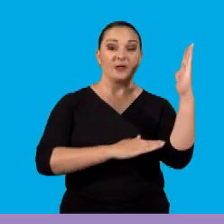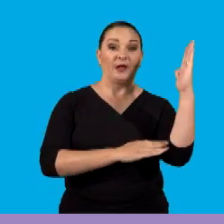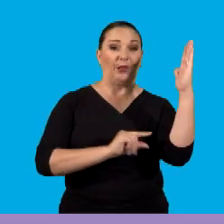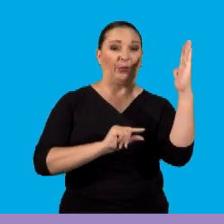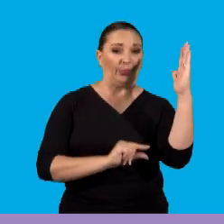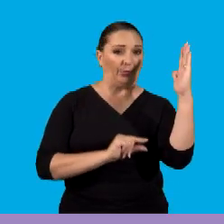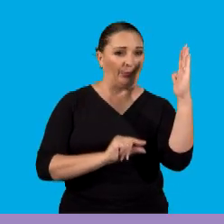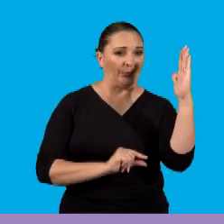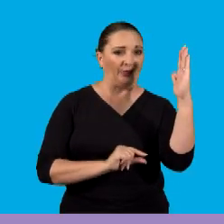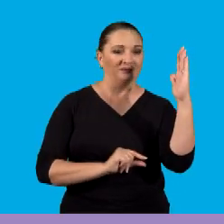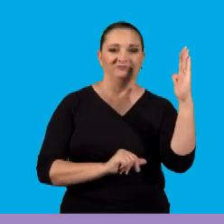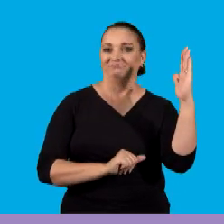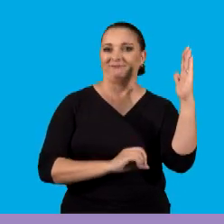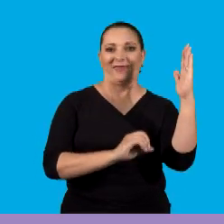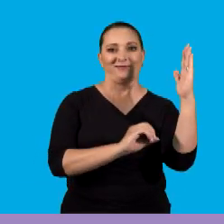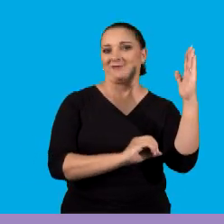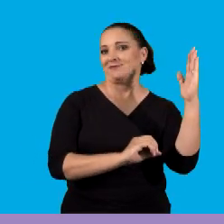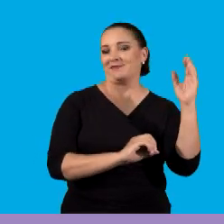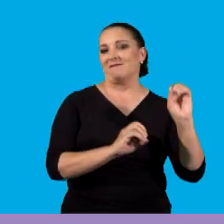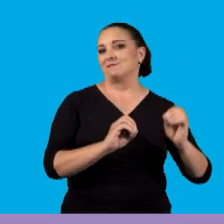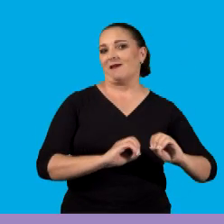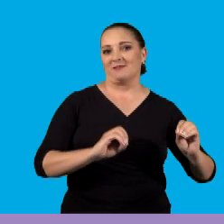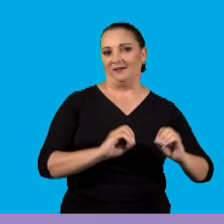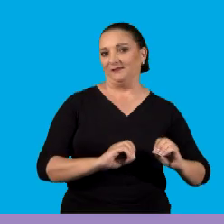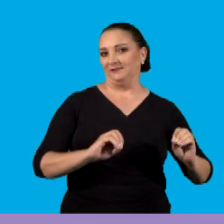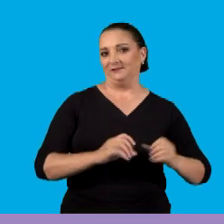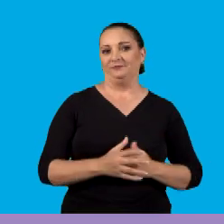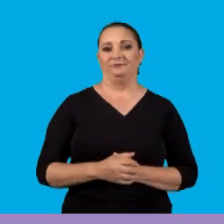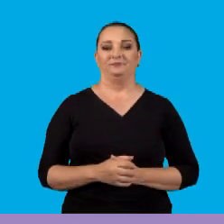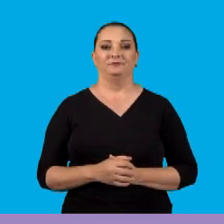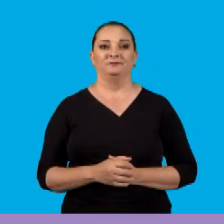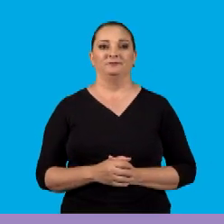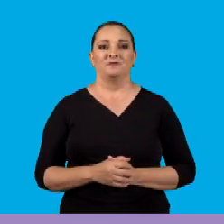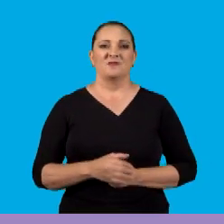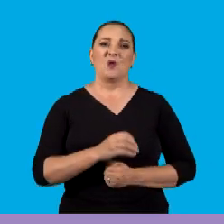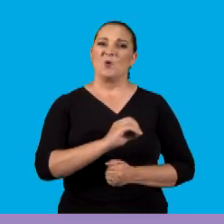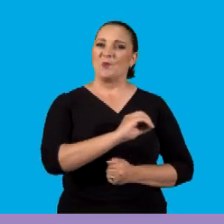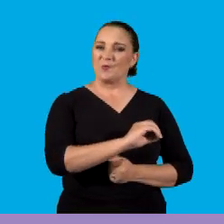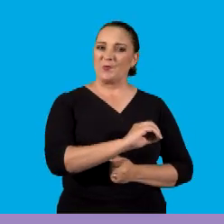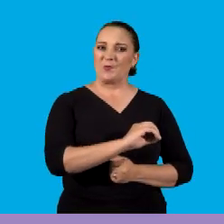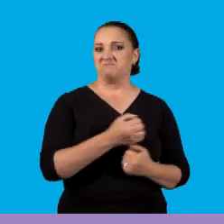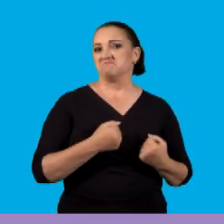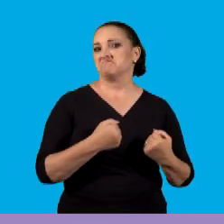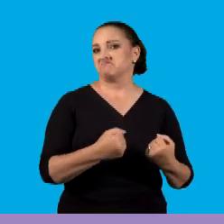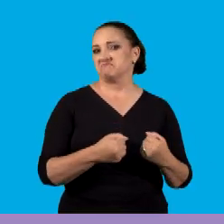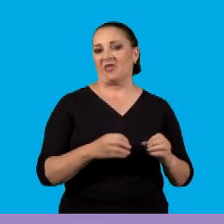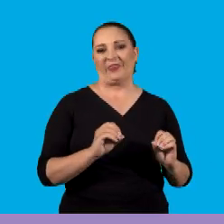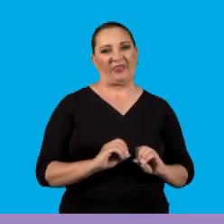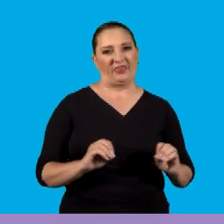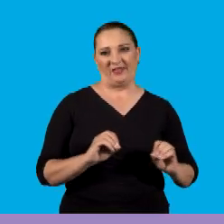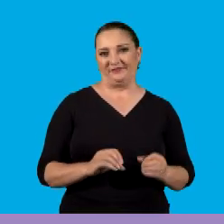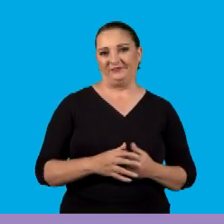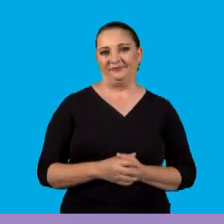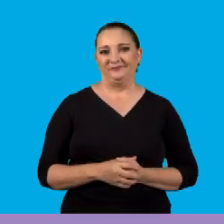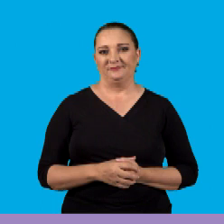of course, the minimum distance would be no distance at all, and that would be a distance of 0.